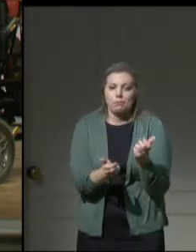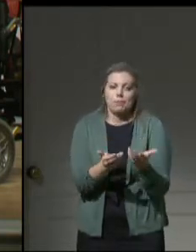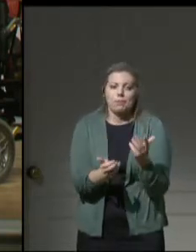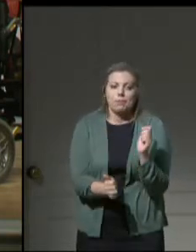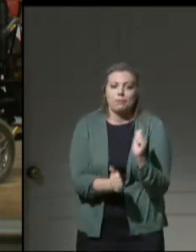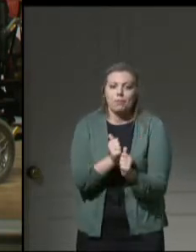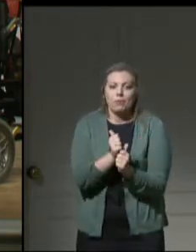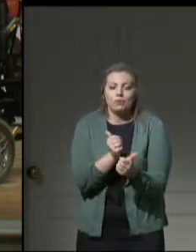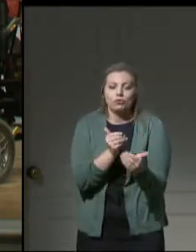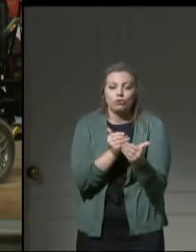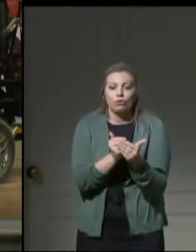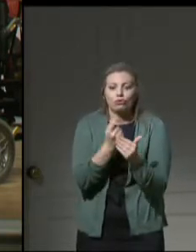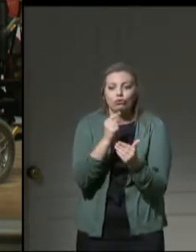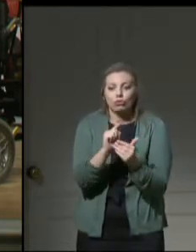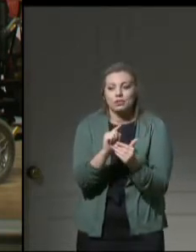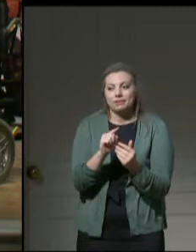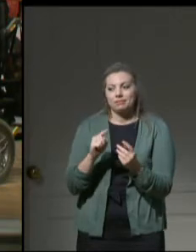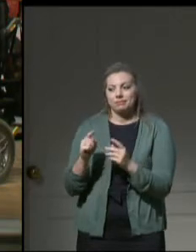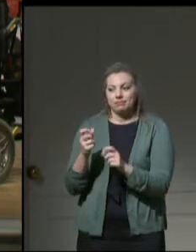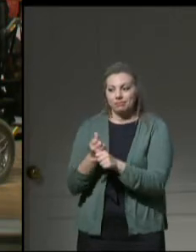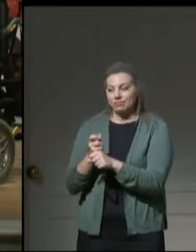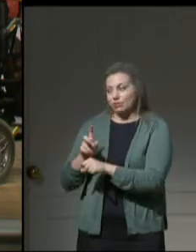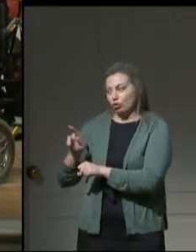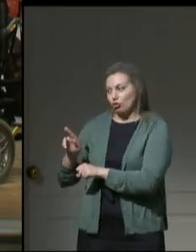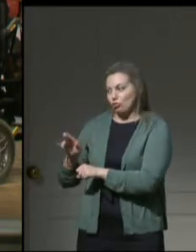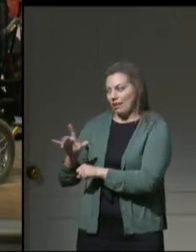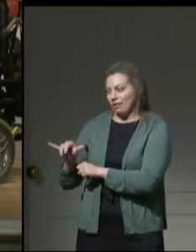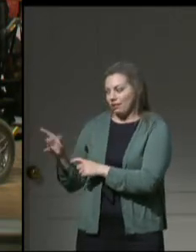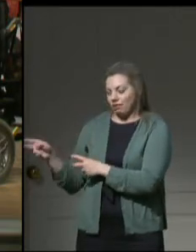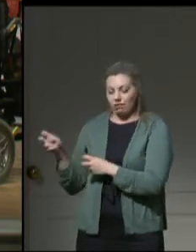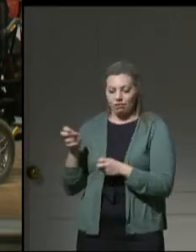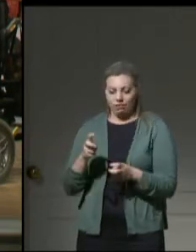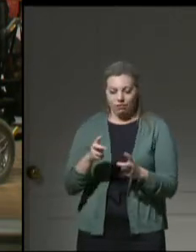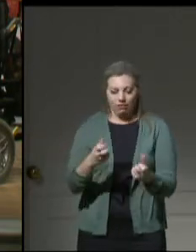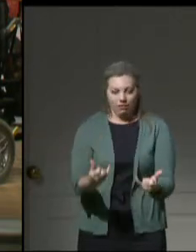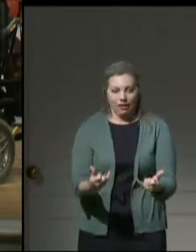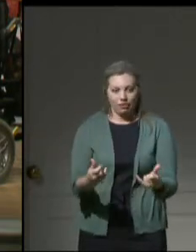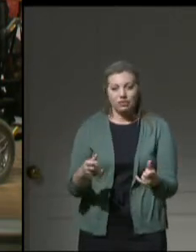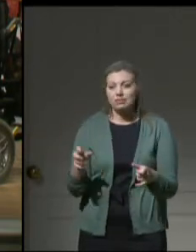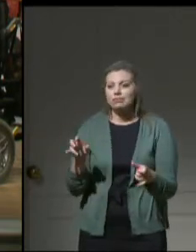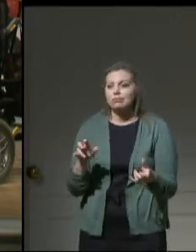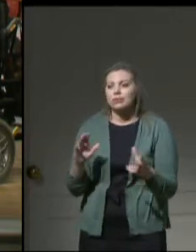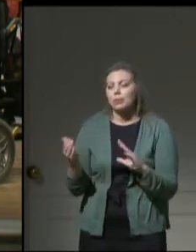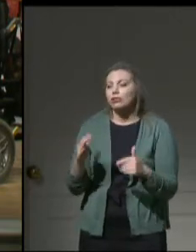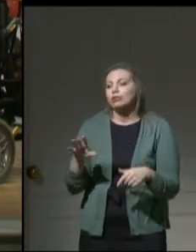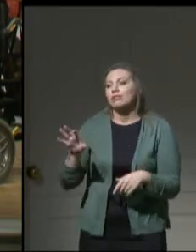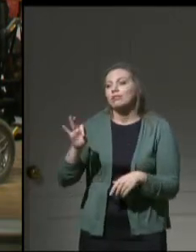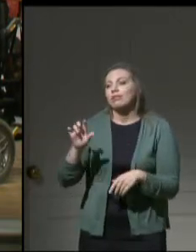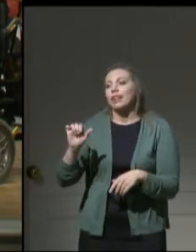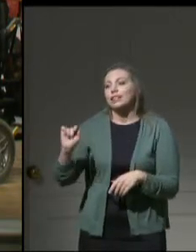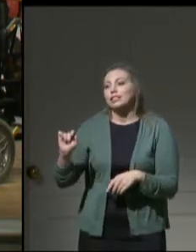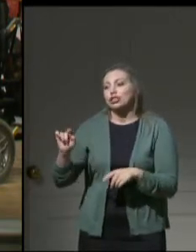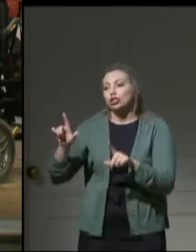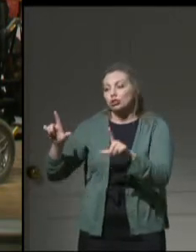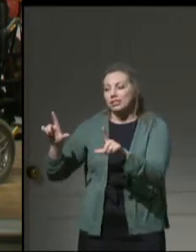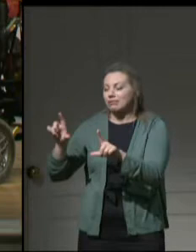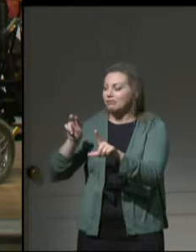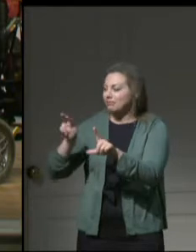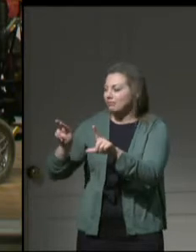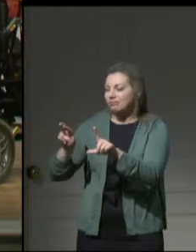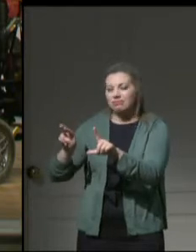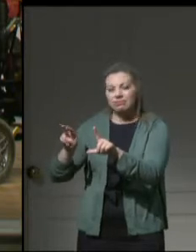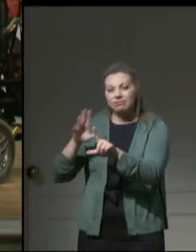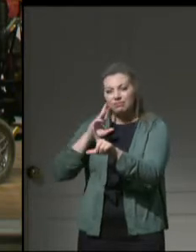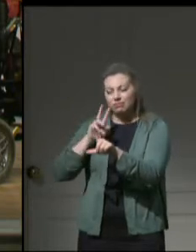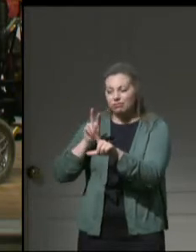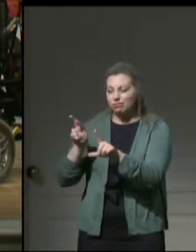closest to reproducing reality as we know it than any other medium has been able to, like those flat screens that we're looking at, right, with the